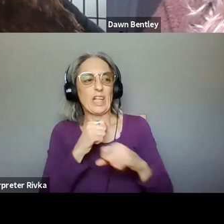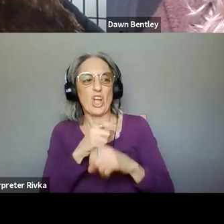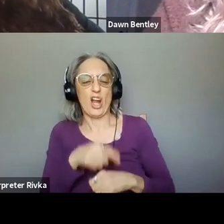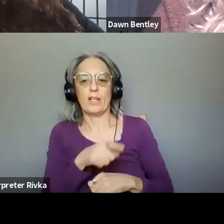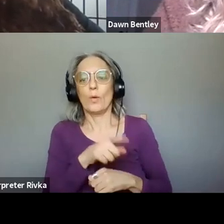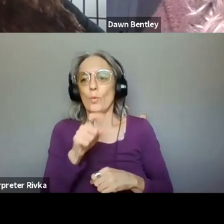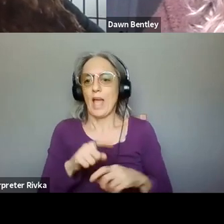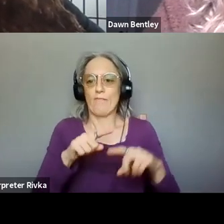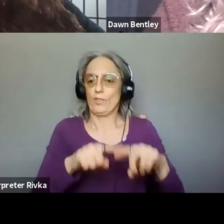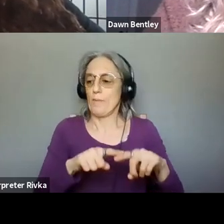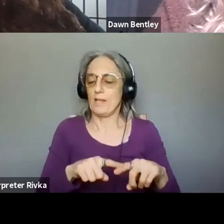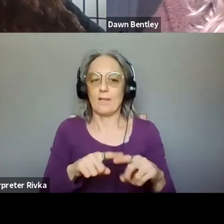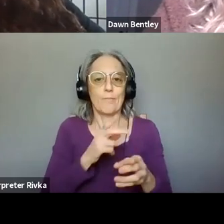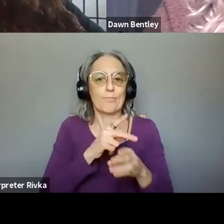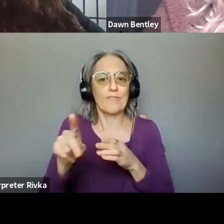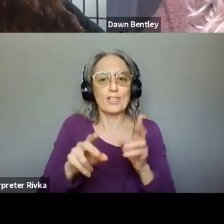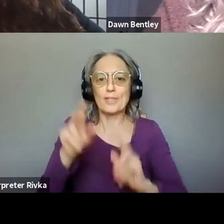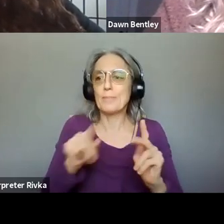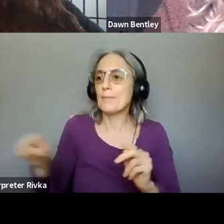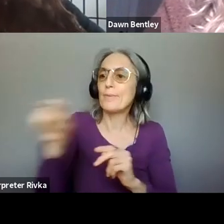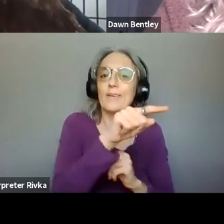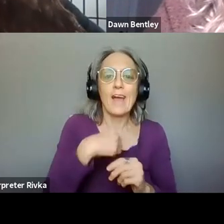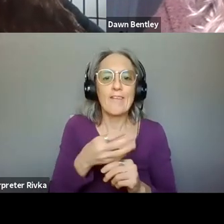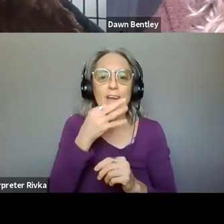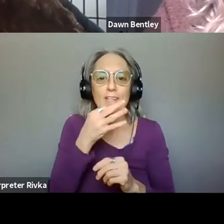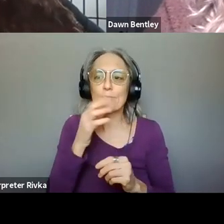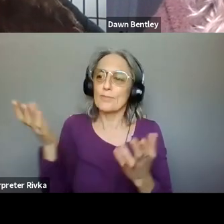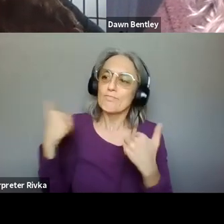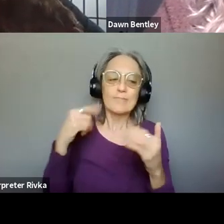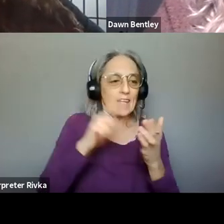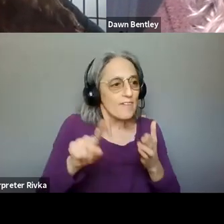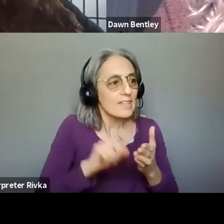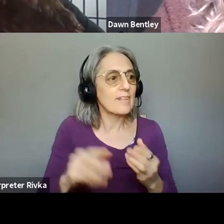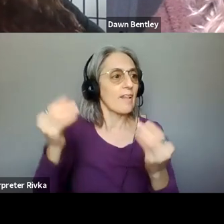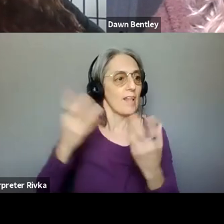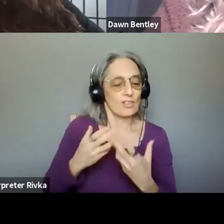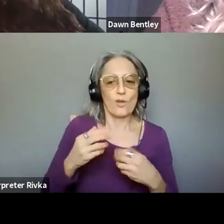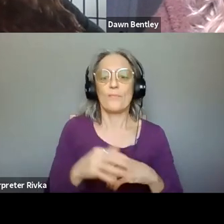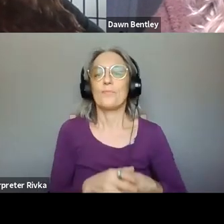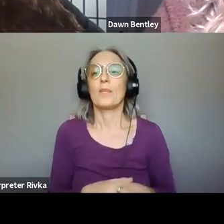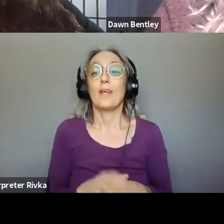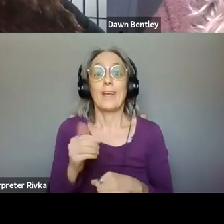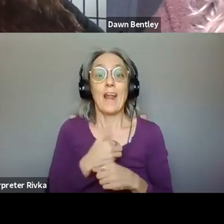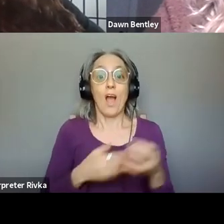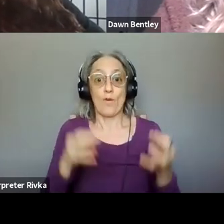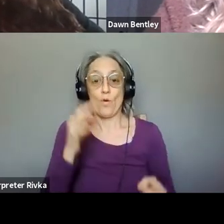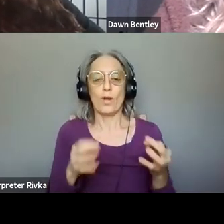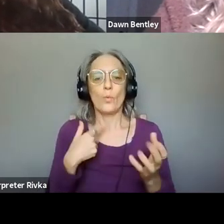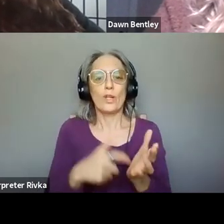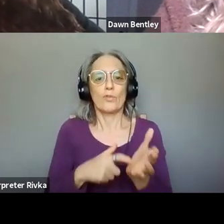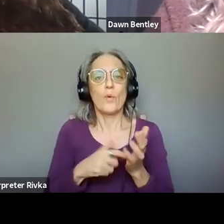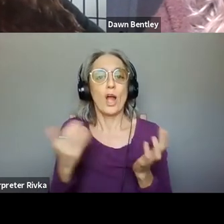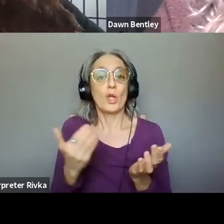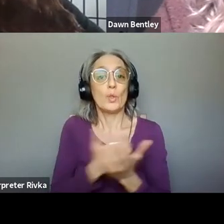have to rely on professional people with expertise in that area. And so in our court, we're mostly going to require a